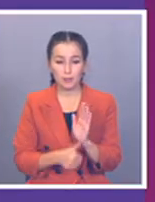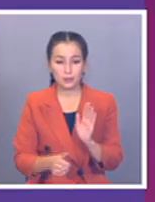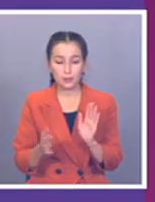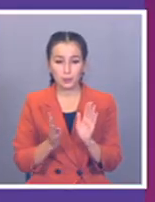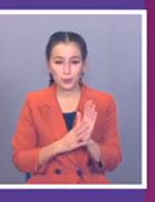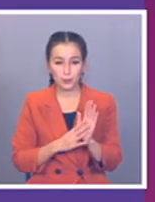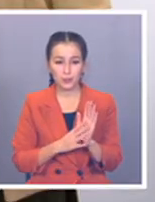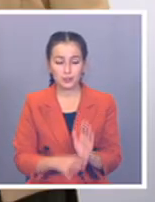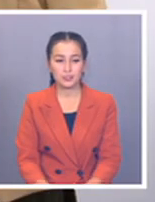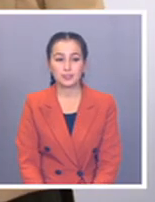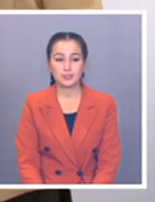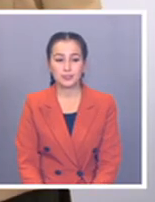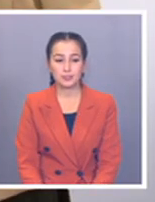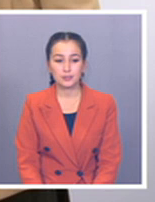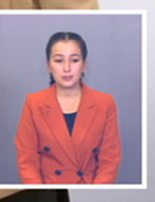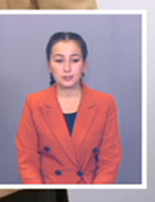1969.